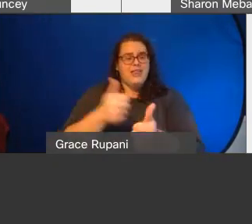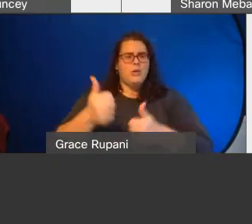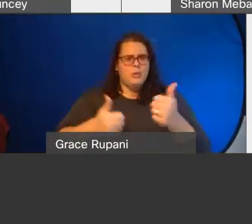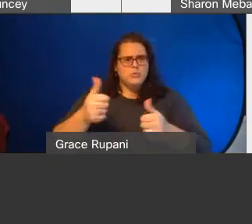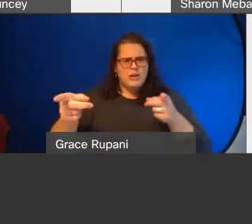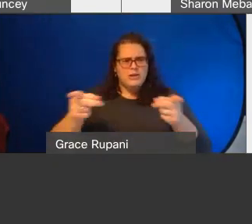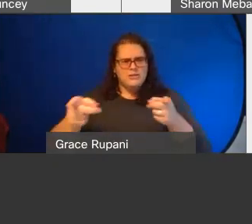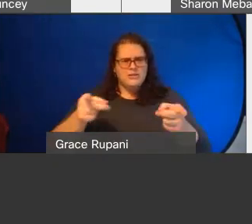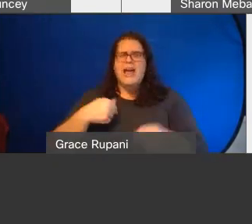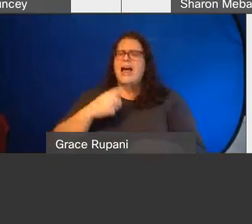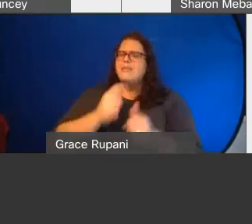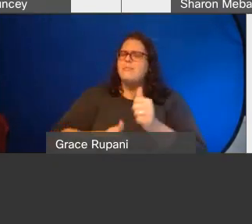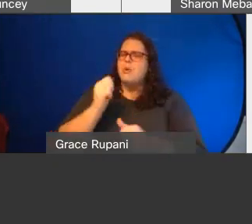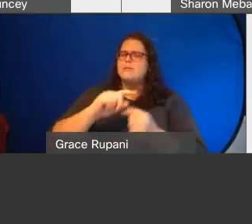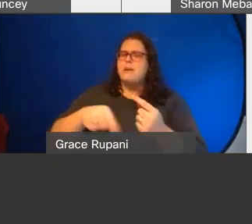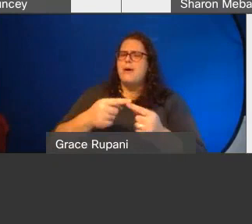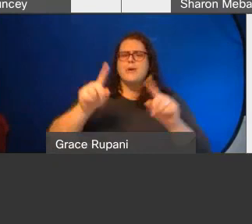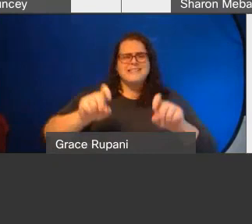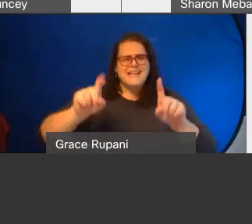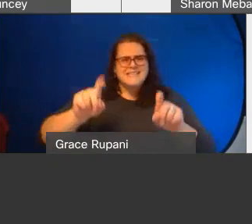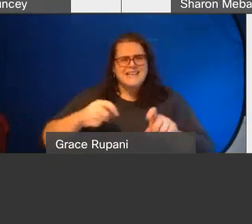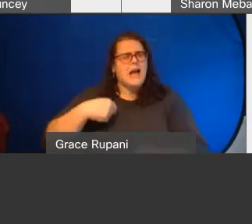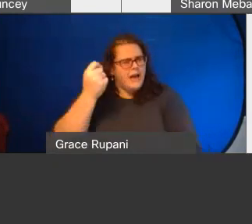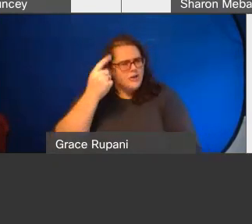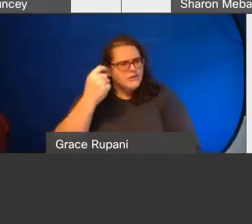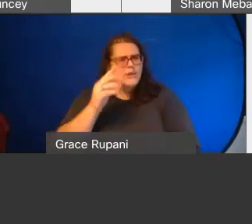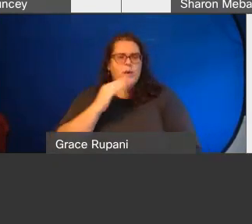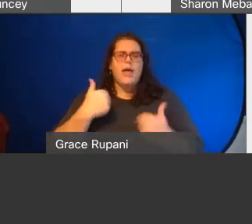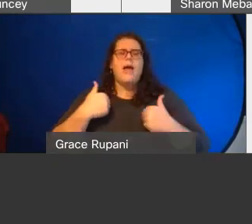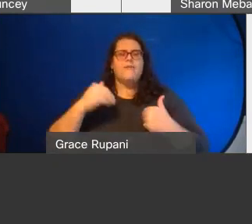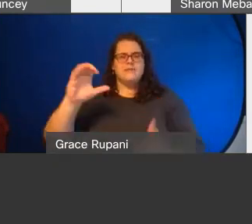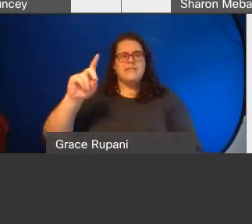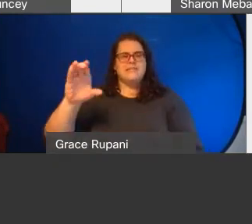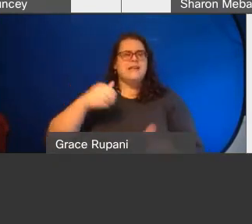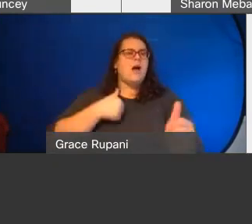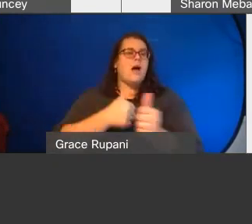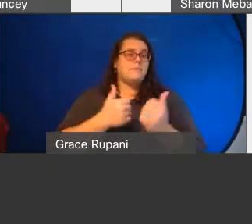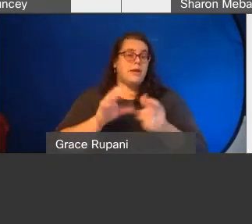been around testing. I understand an update is due out today from the CDC.